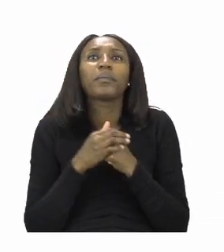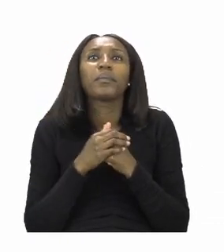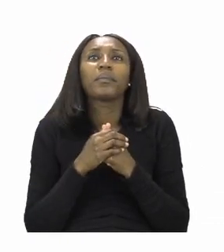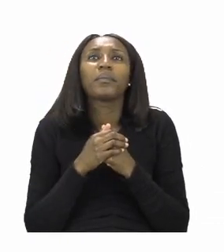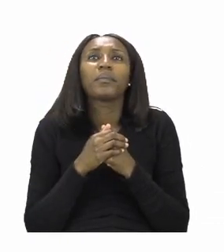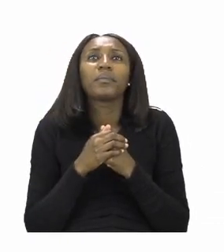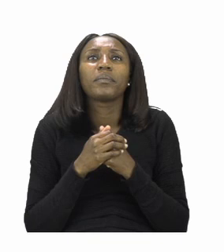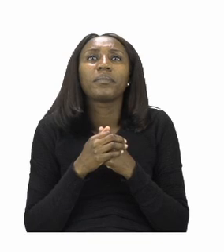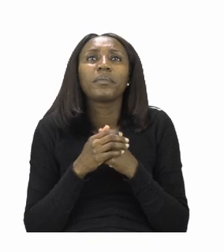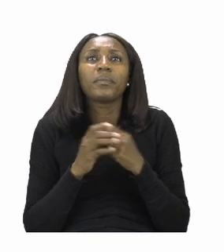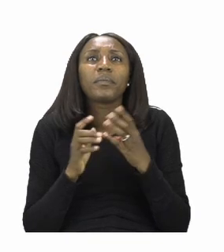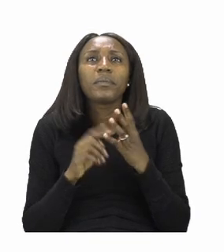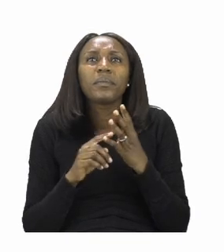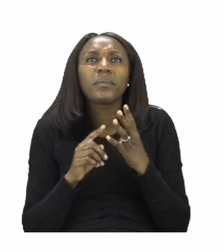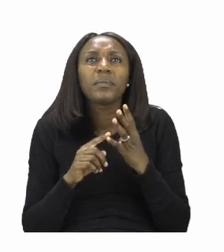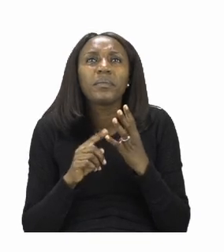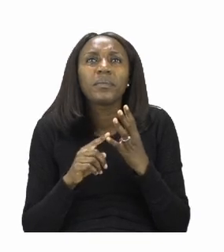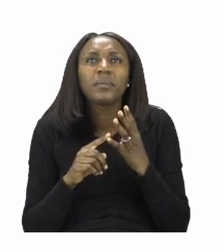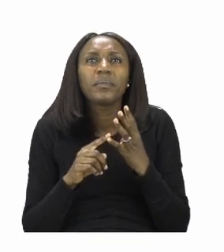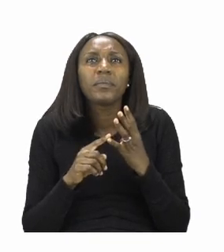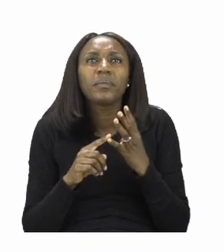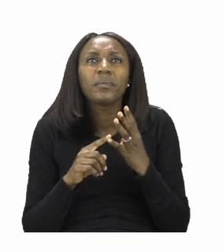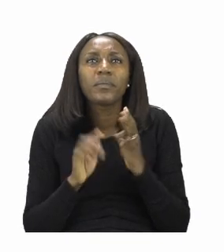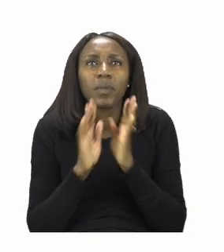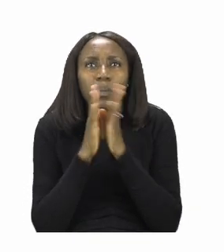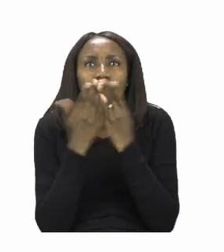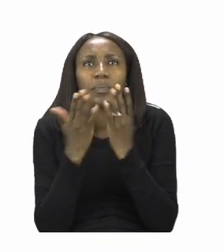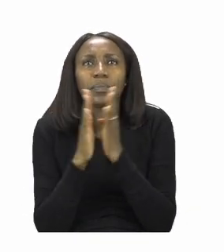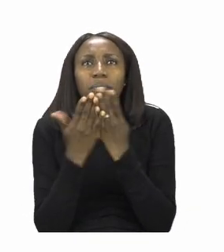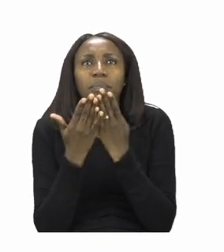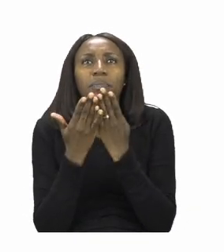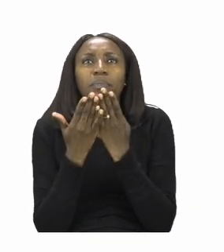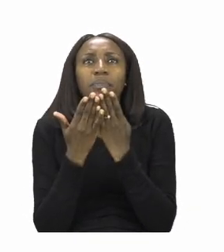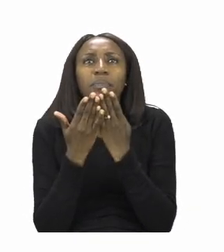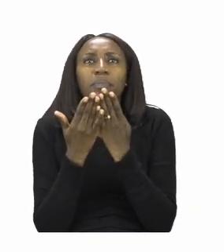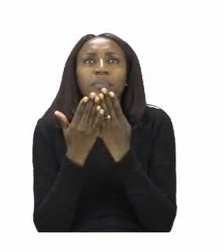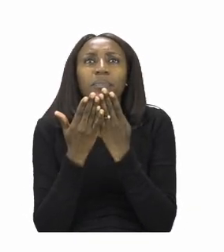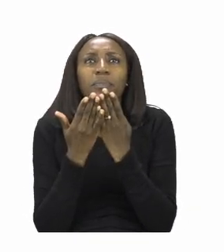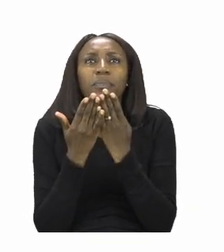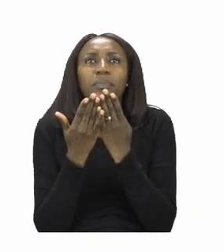And the next one is a book.